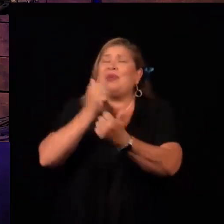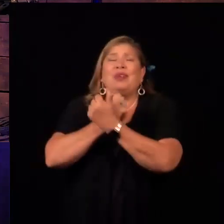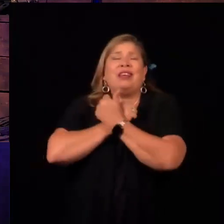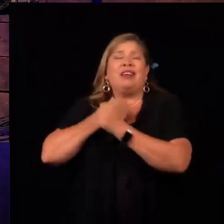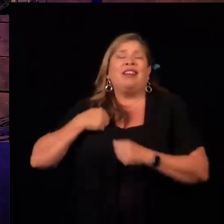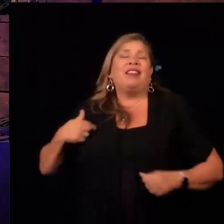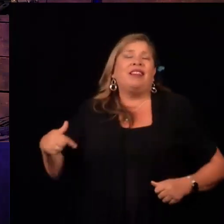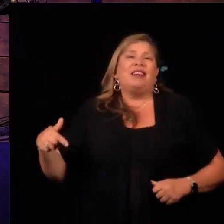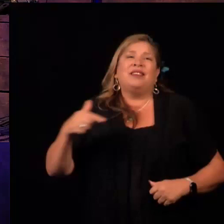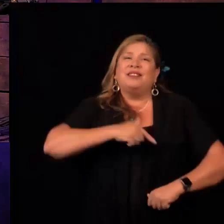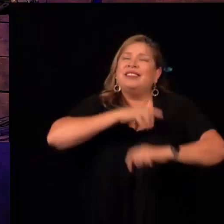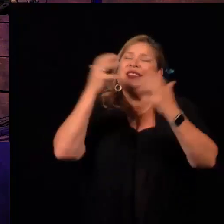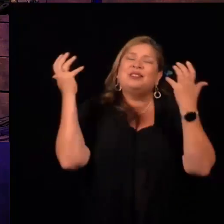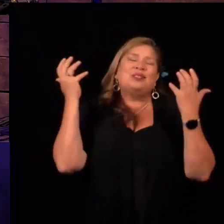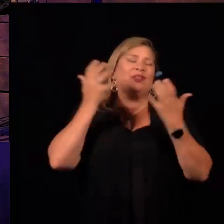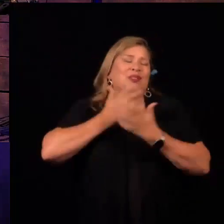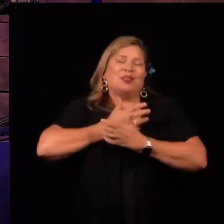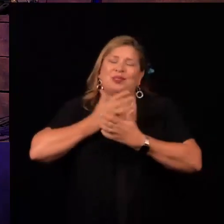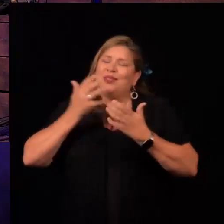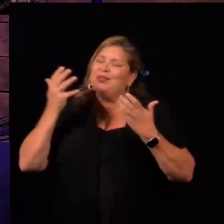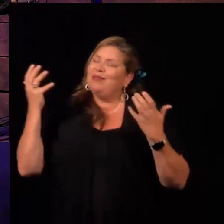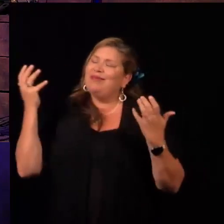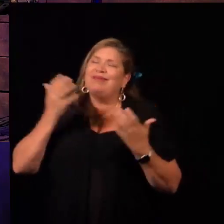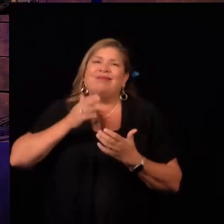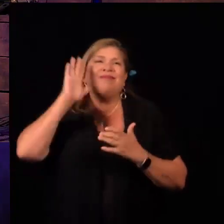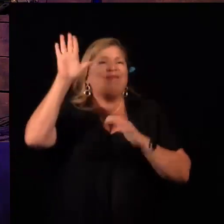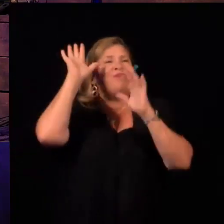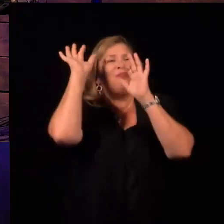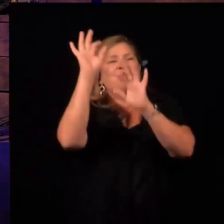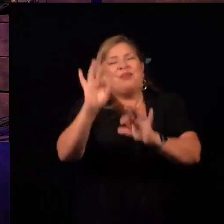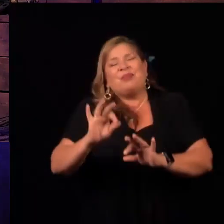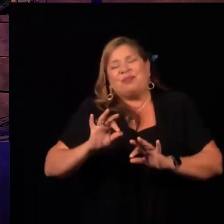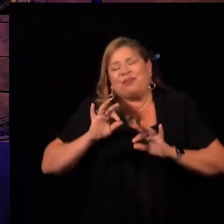oh, how he loves us so.